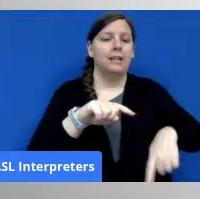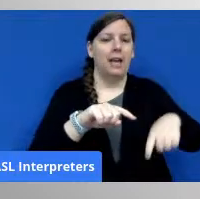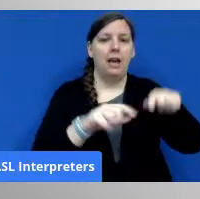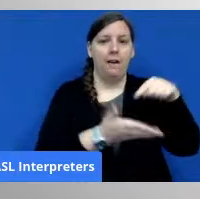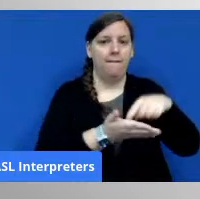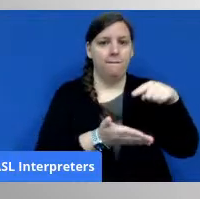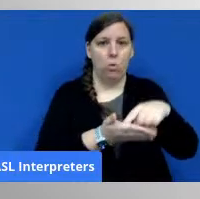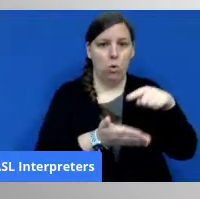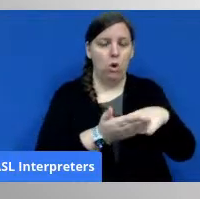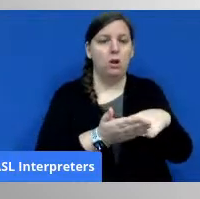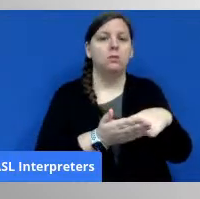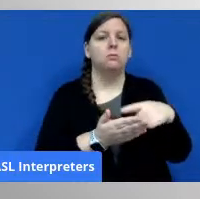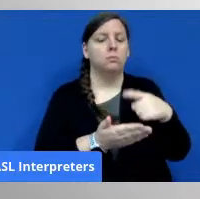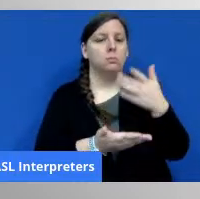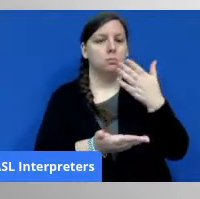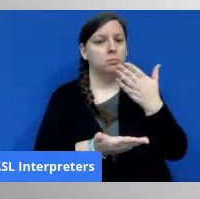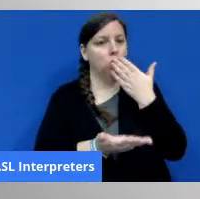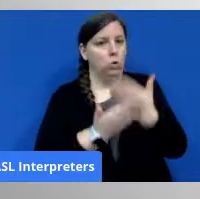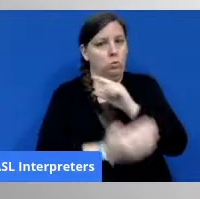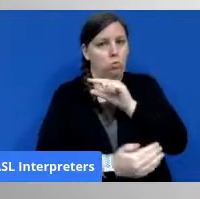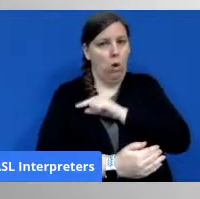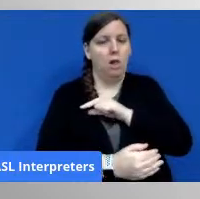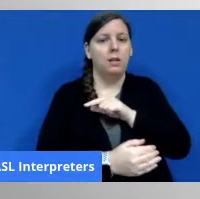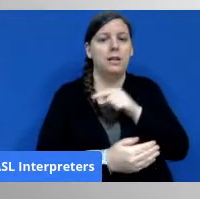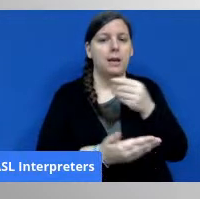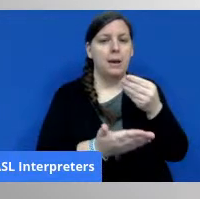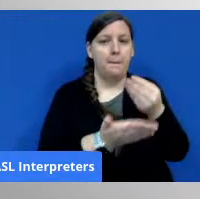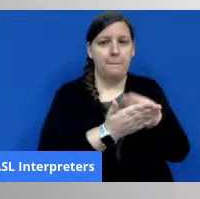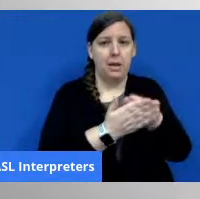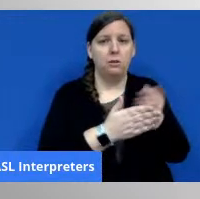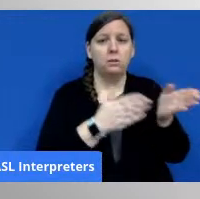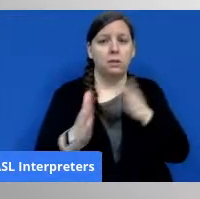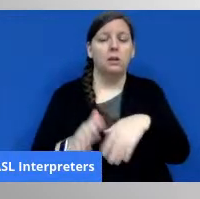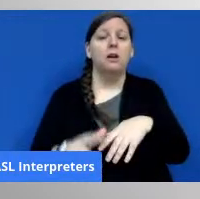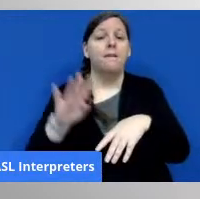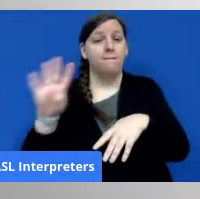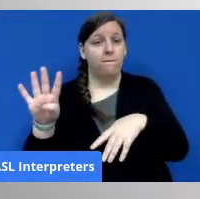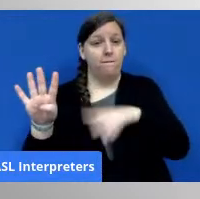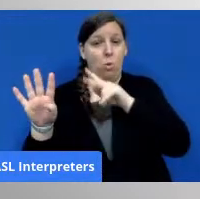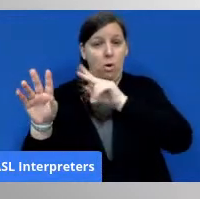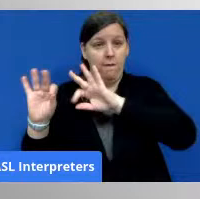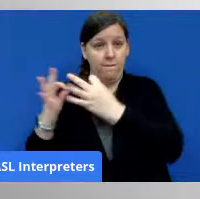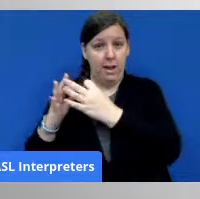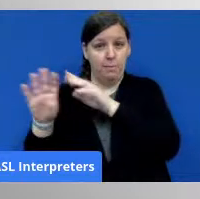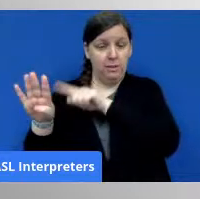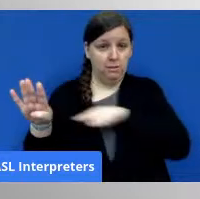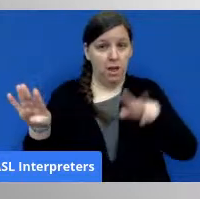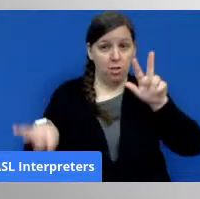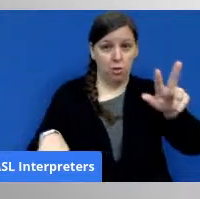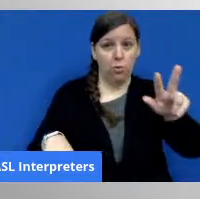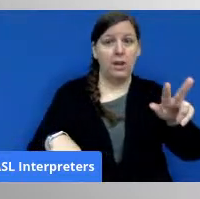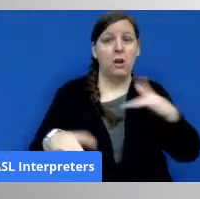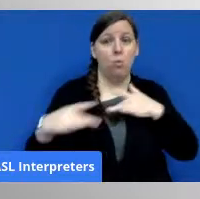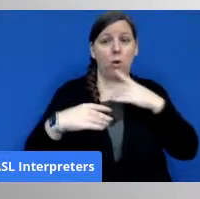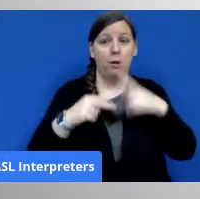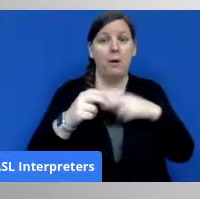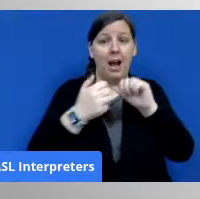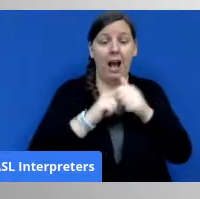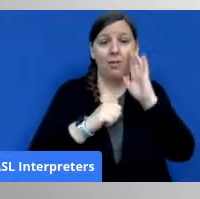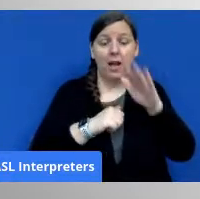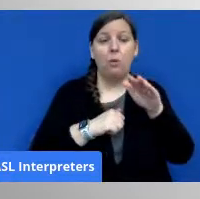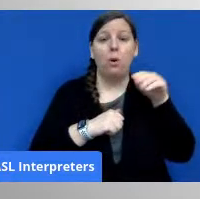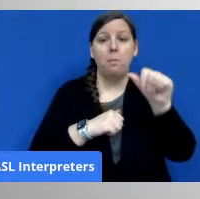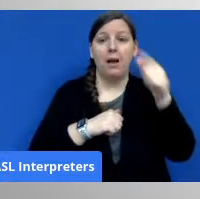how they would pay for an unexpected medical bill. And nearly 1 in 4 do not have a checking or a savings account. So when we talk about fragile families in